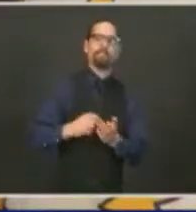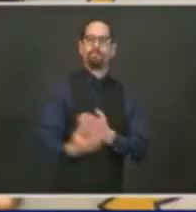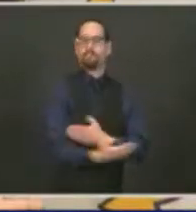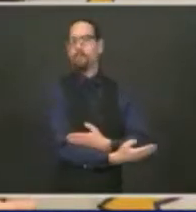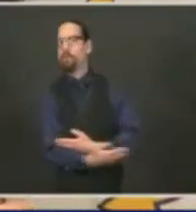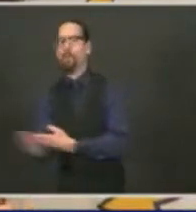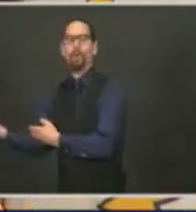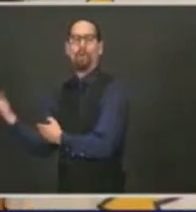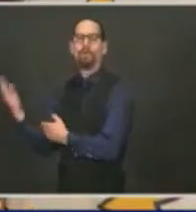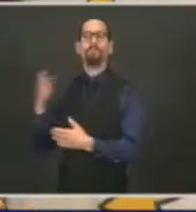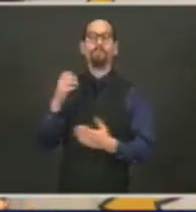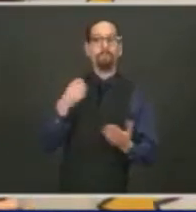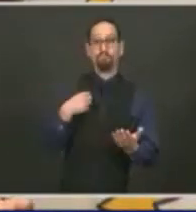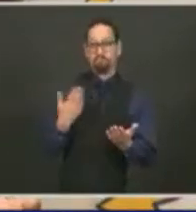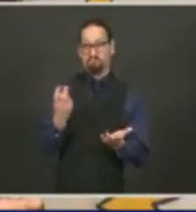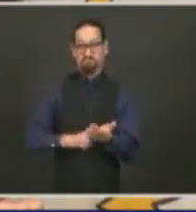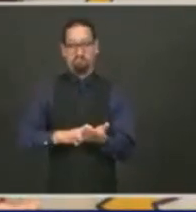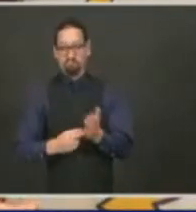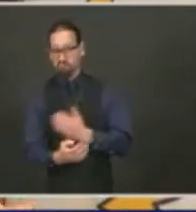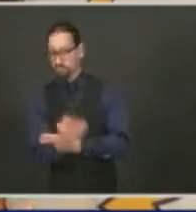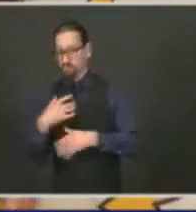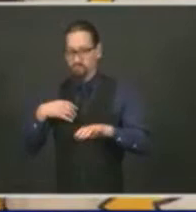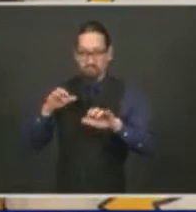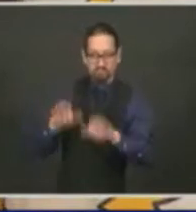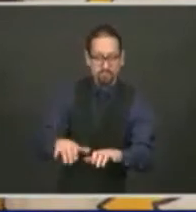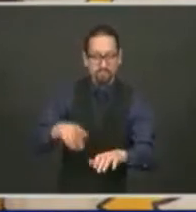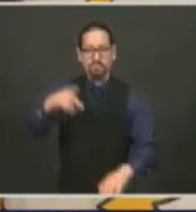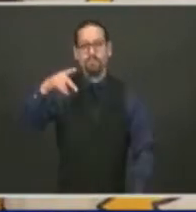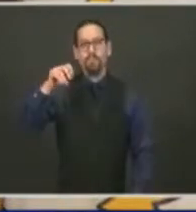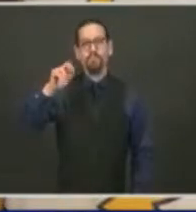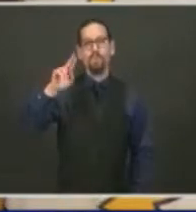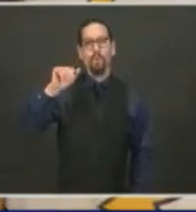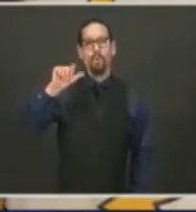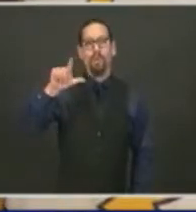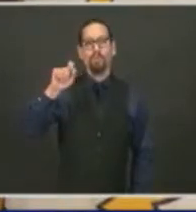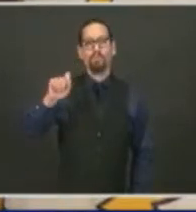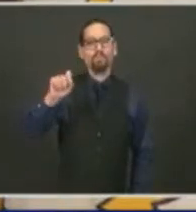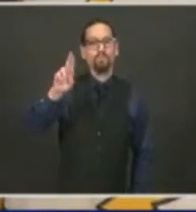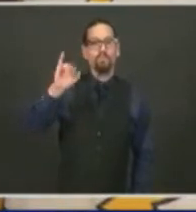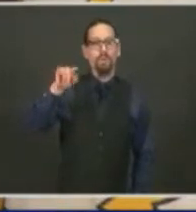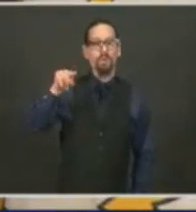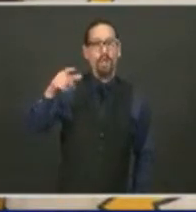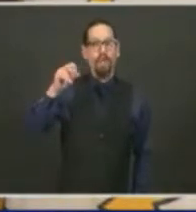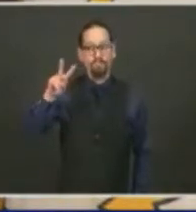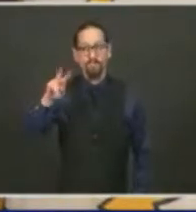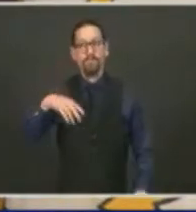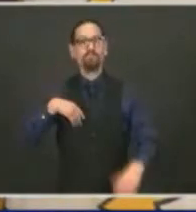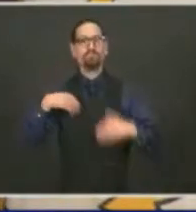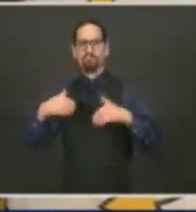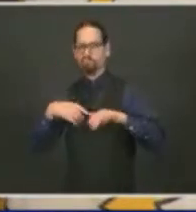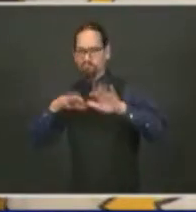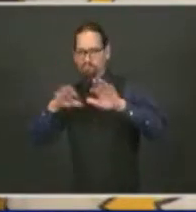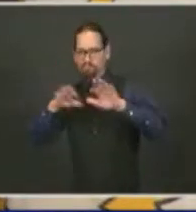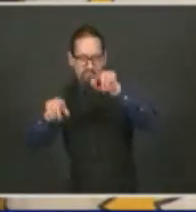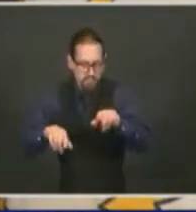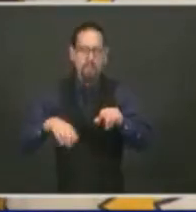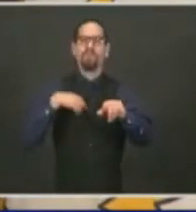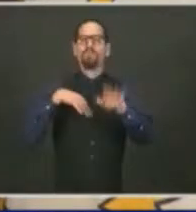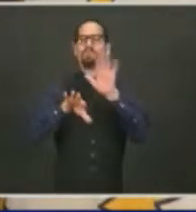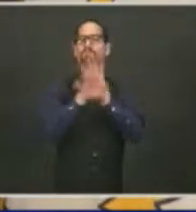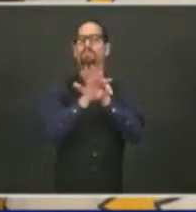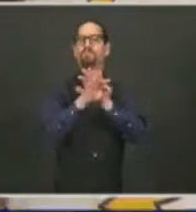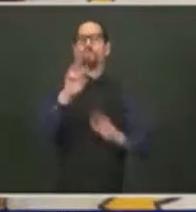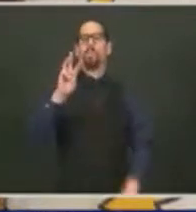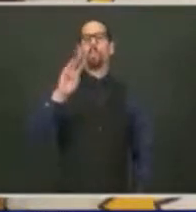like anybody else would. I look for testing sites. I see there's Wickford Station. I live right next to Wickford Station. So I look,